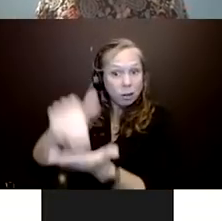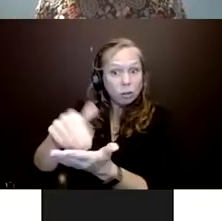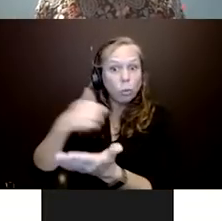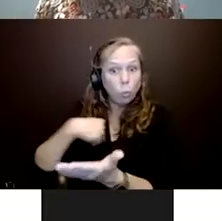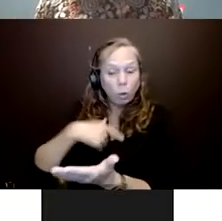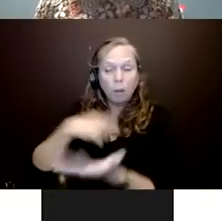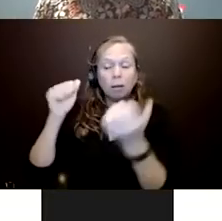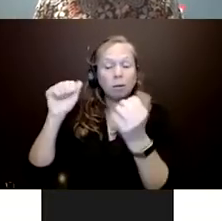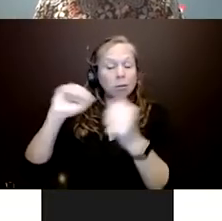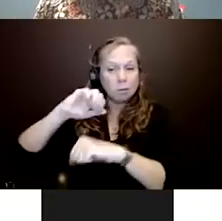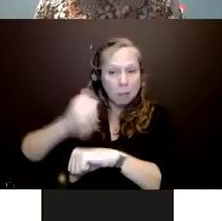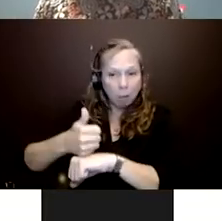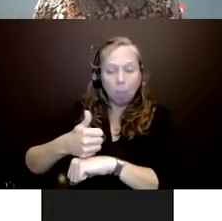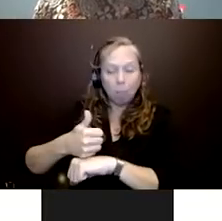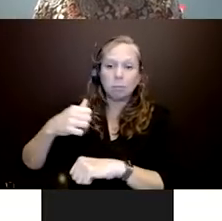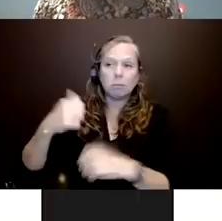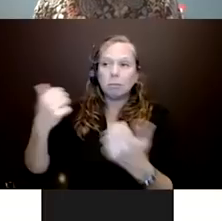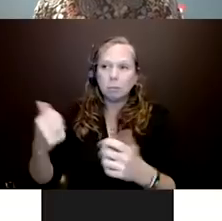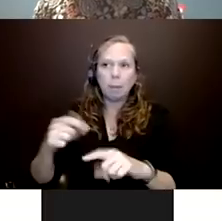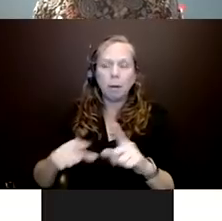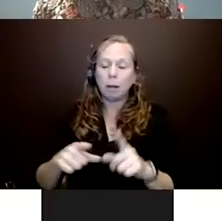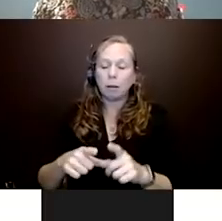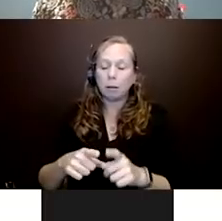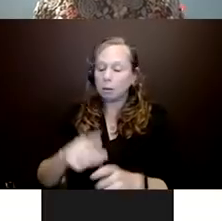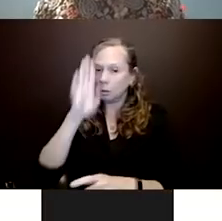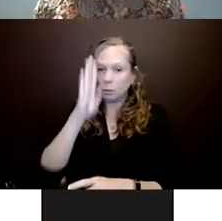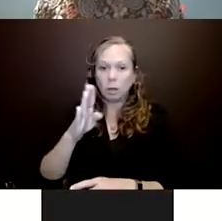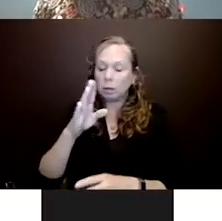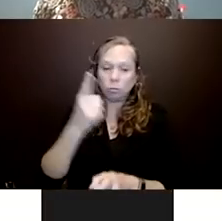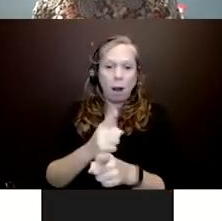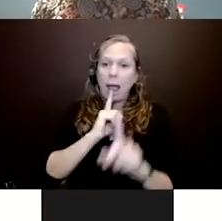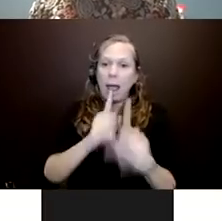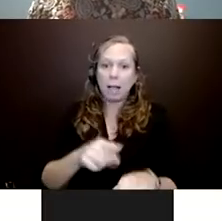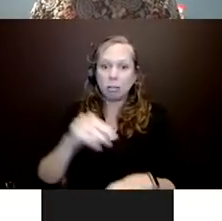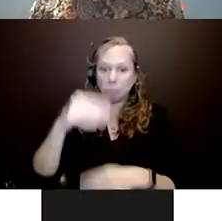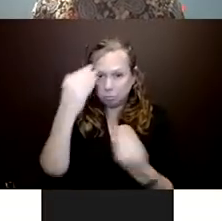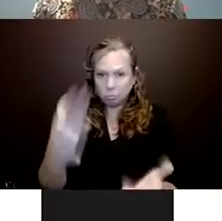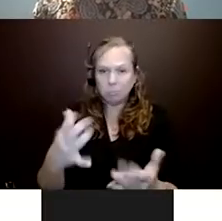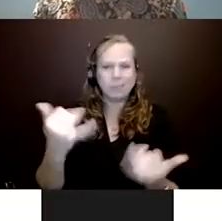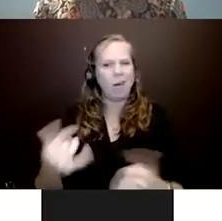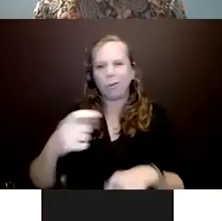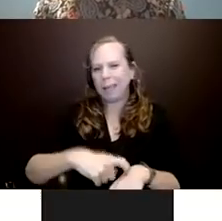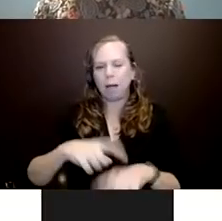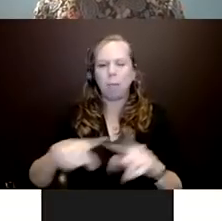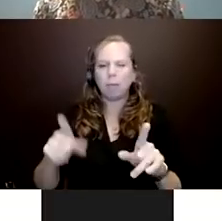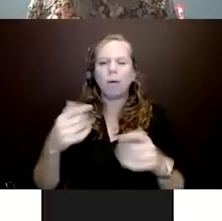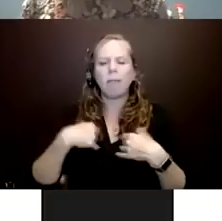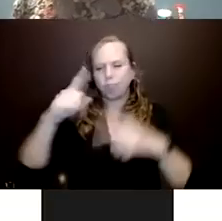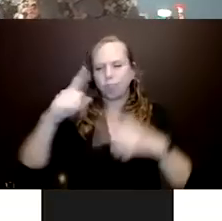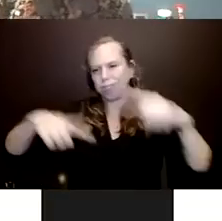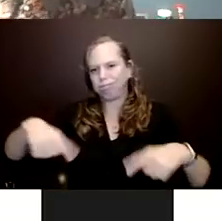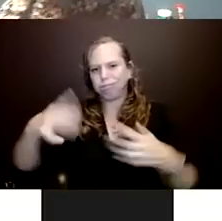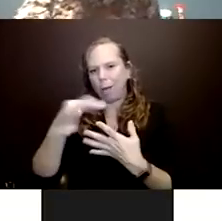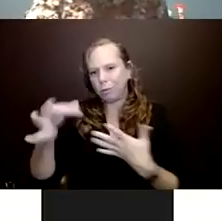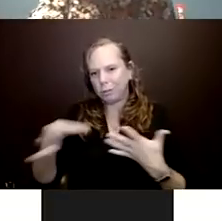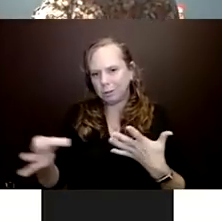you a firm answer on that just yet, I will tell you that we're looking at a variety of options. And Ryan, if you want to add anything. I'll just add, I was actually